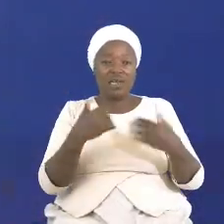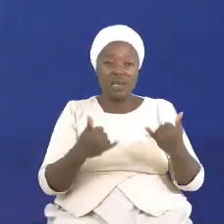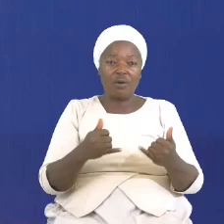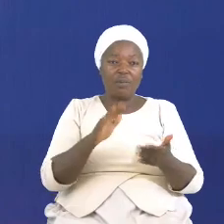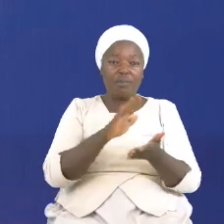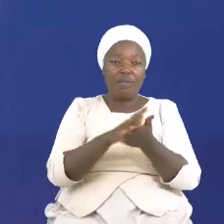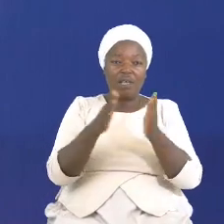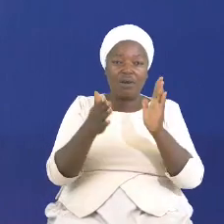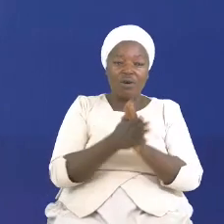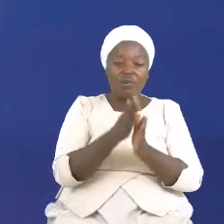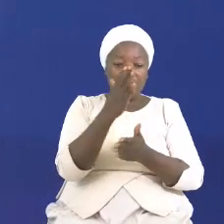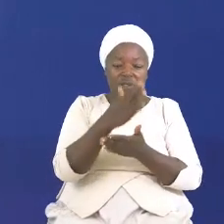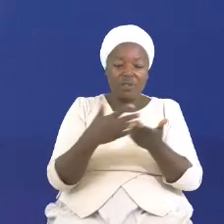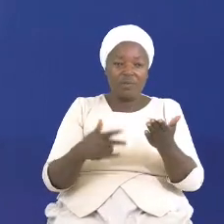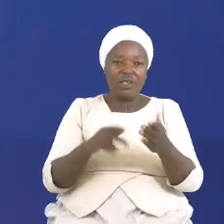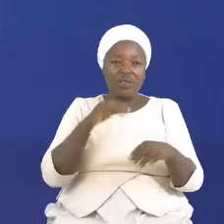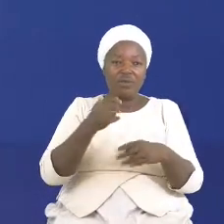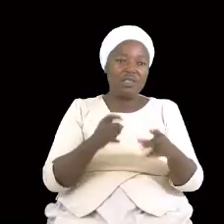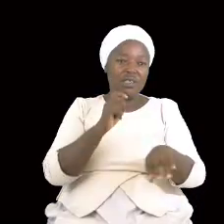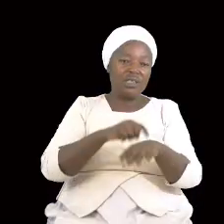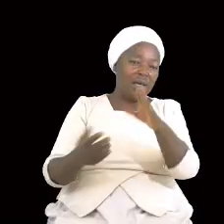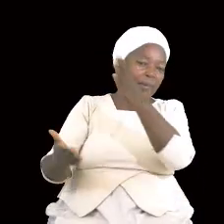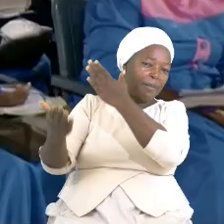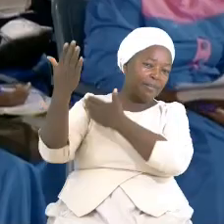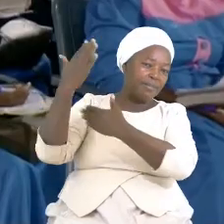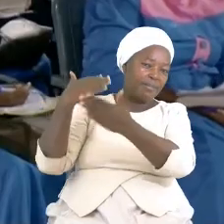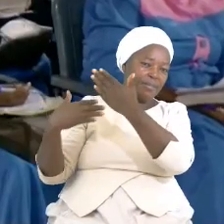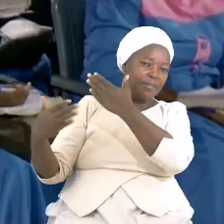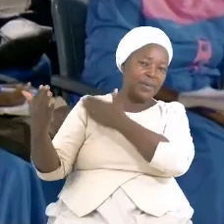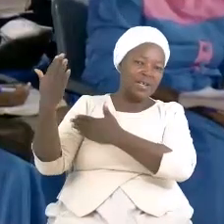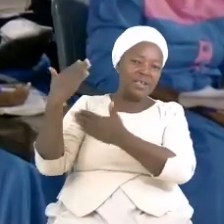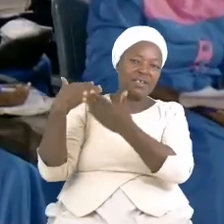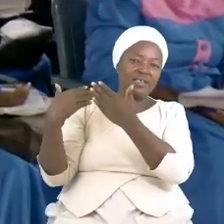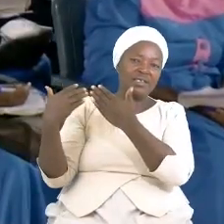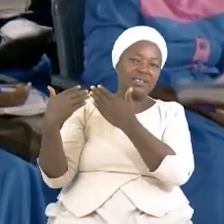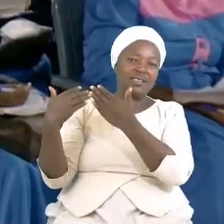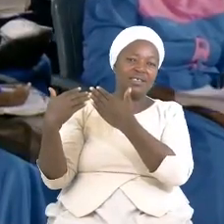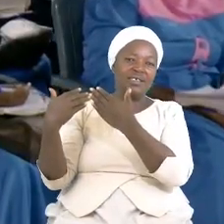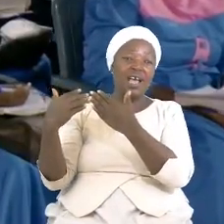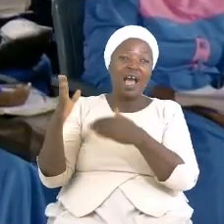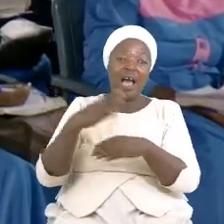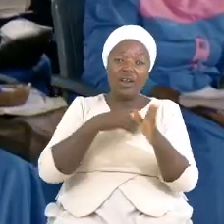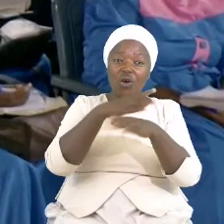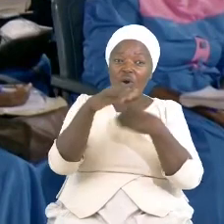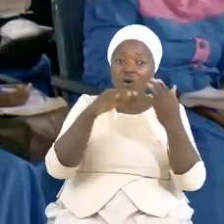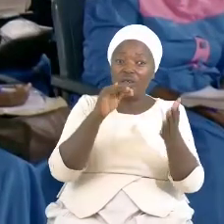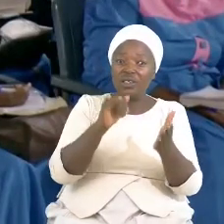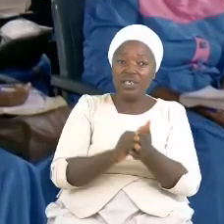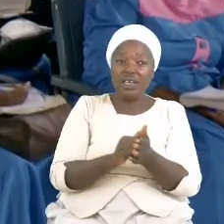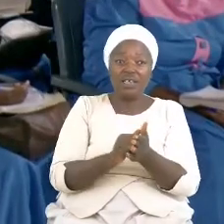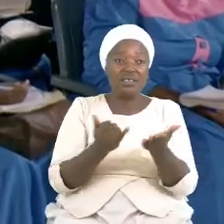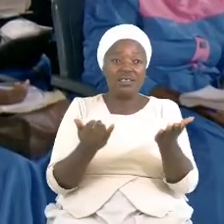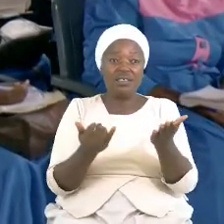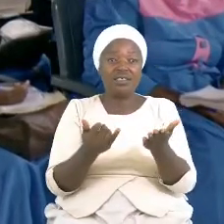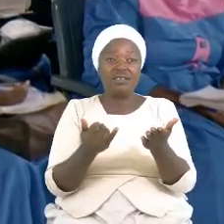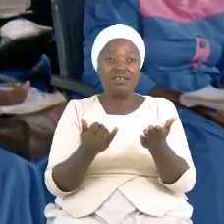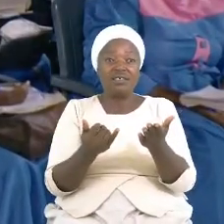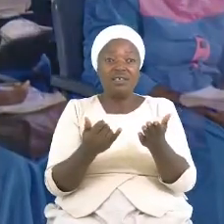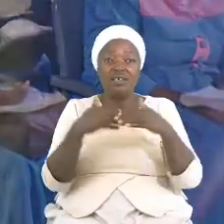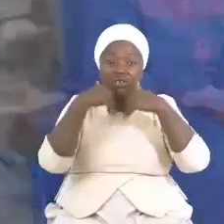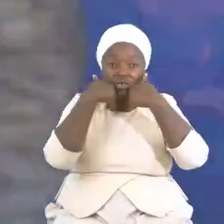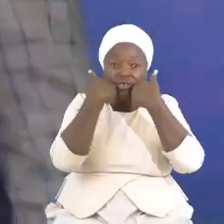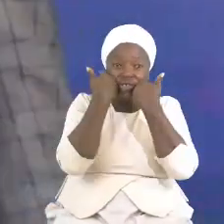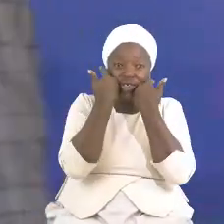past. I didn't hear amen now. And all that degradation, the